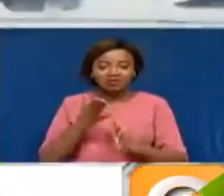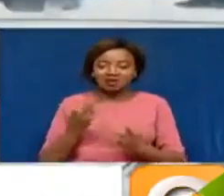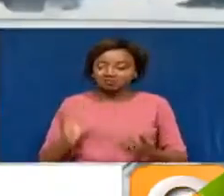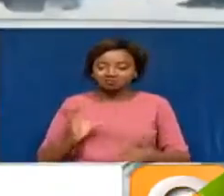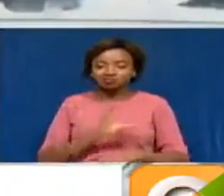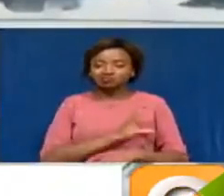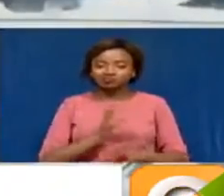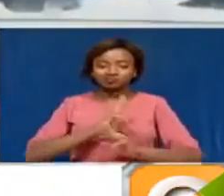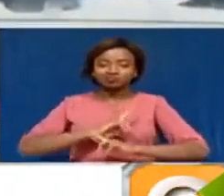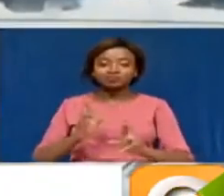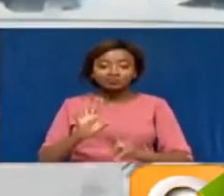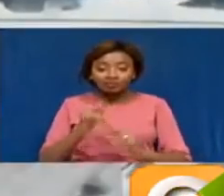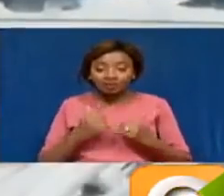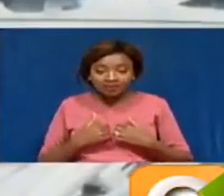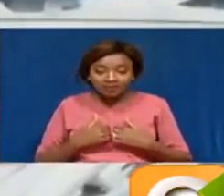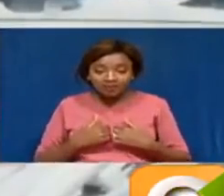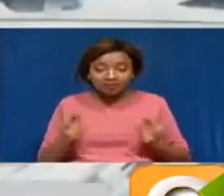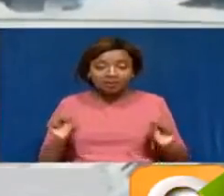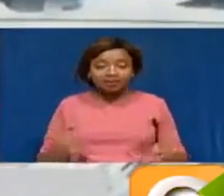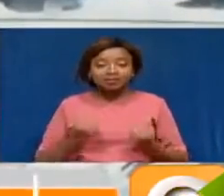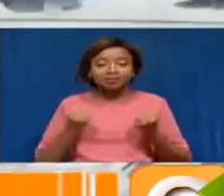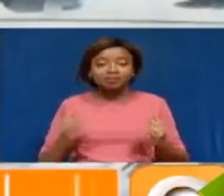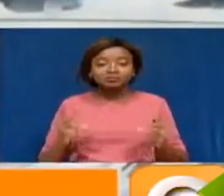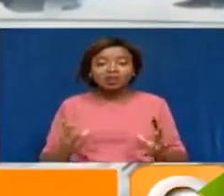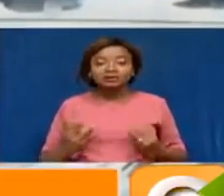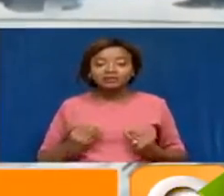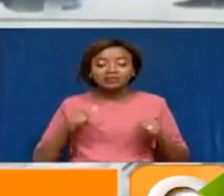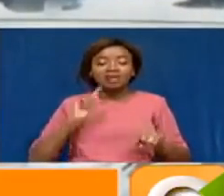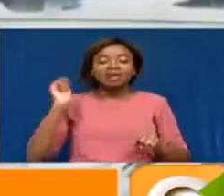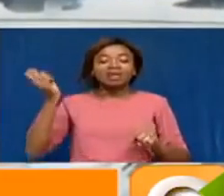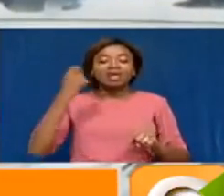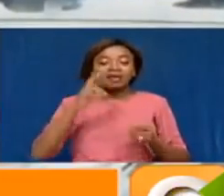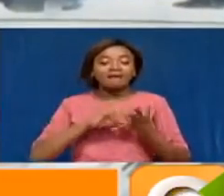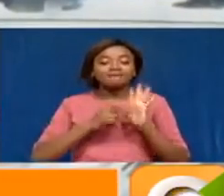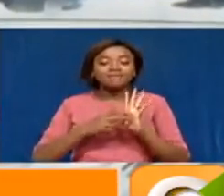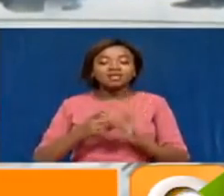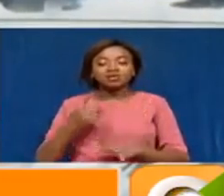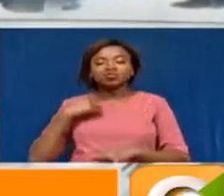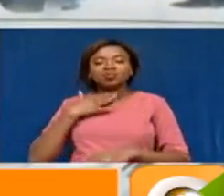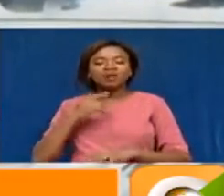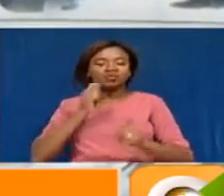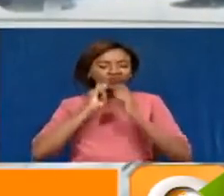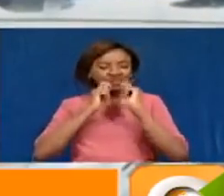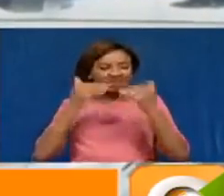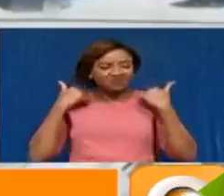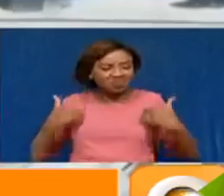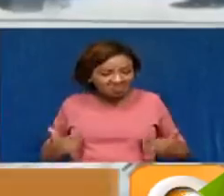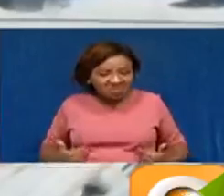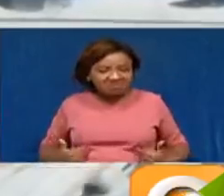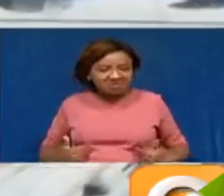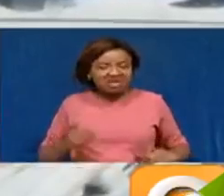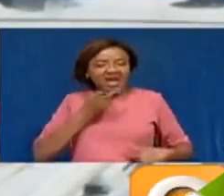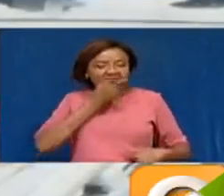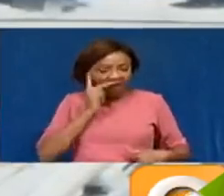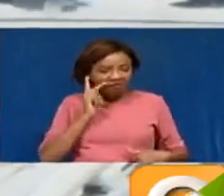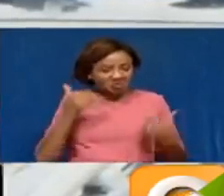muscles. Haiwezekani. Kenya ni Kenya. Yani munaenda kufanyia Kalonzo interview. Awe naibu